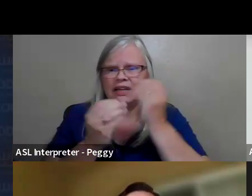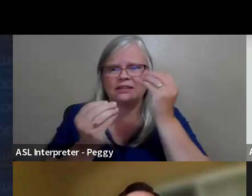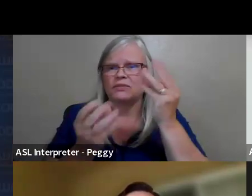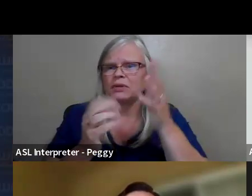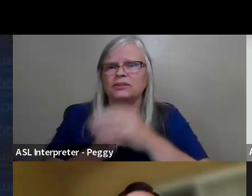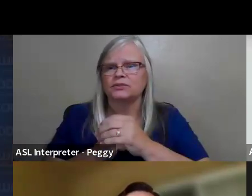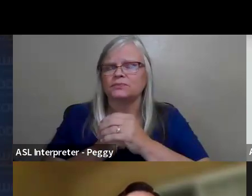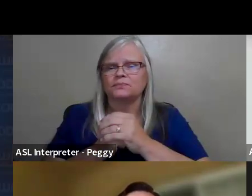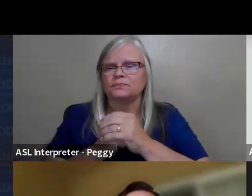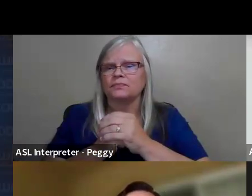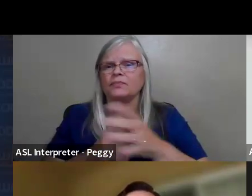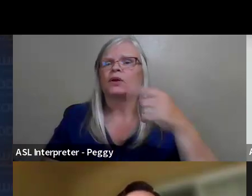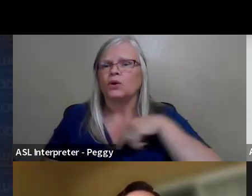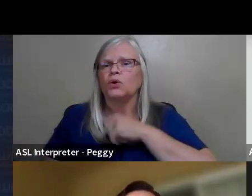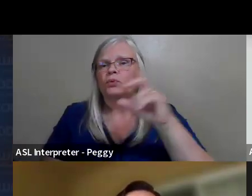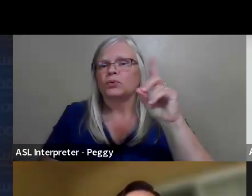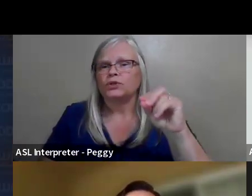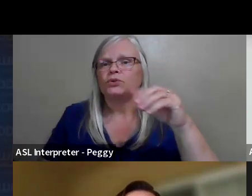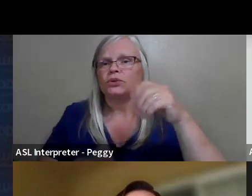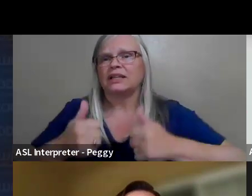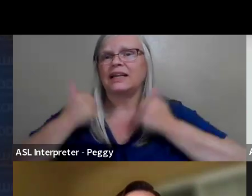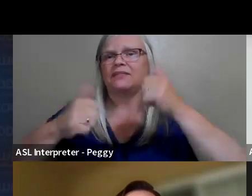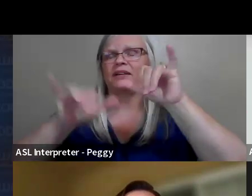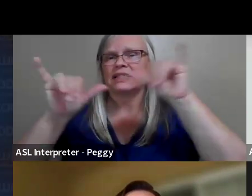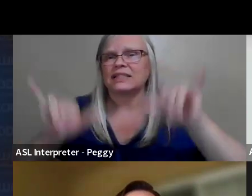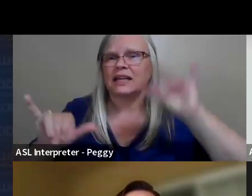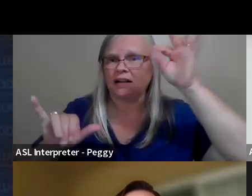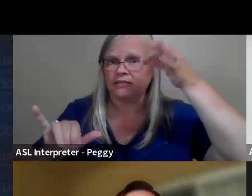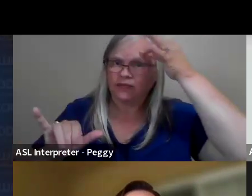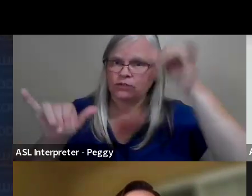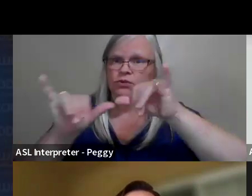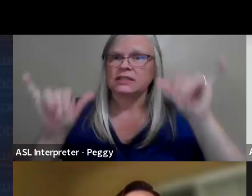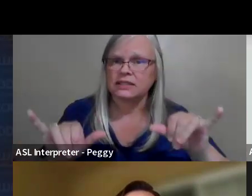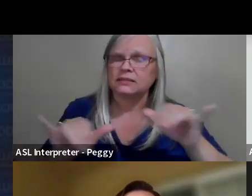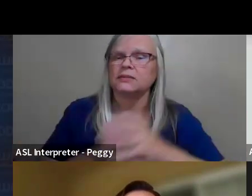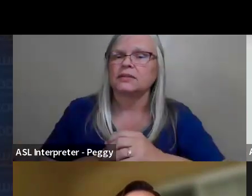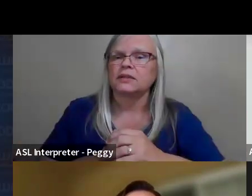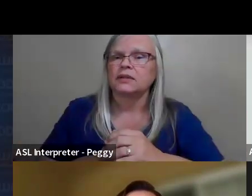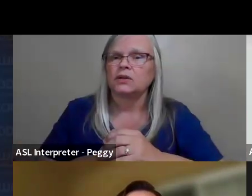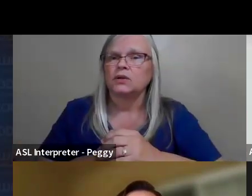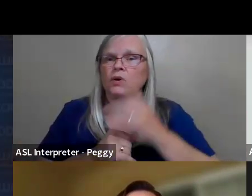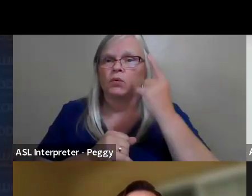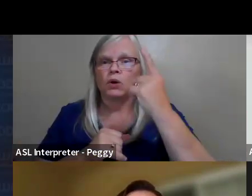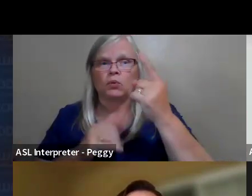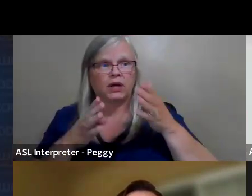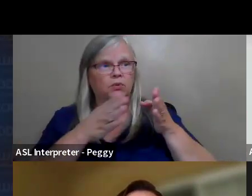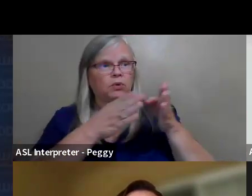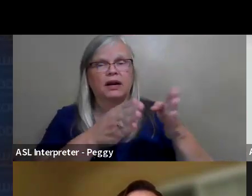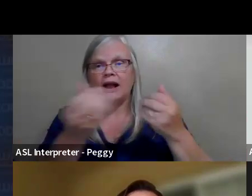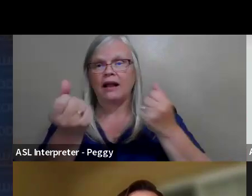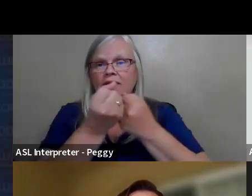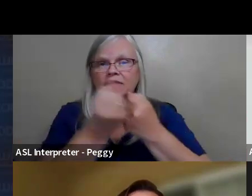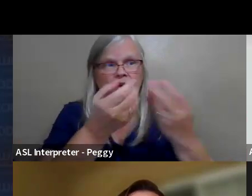But we do live in a system, a federalist system, and when one avenue of